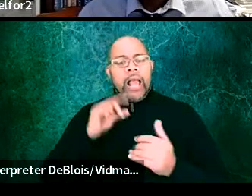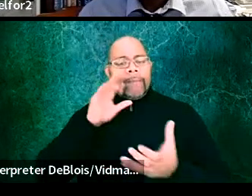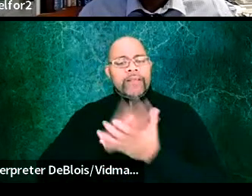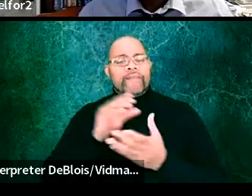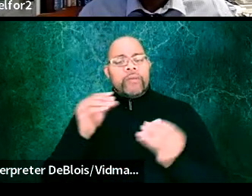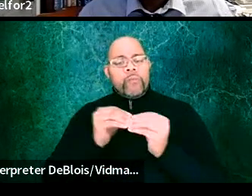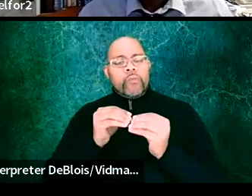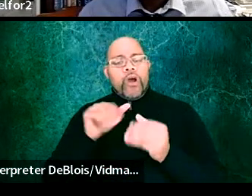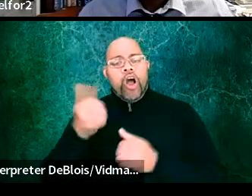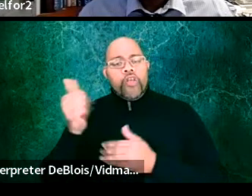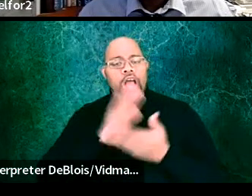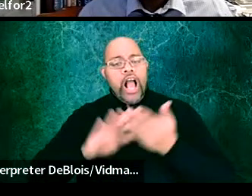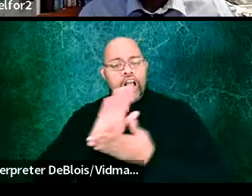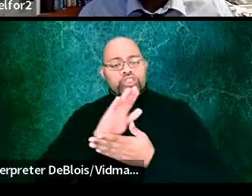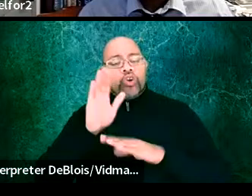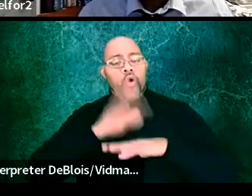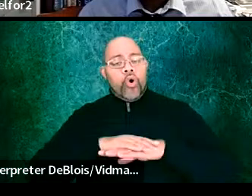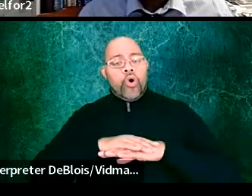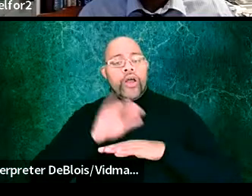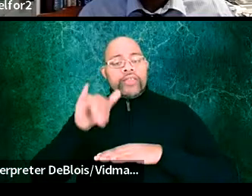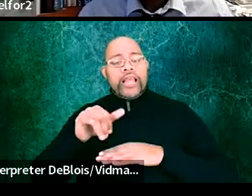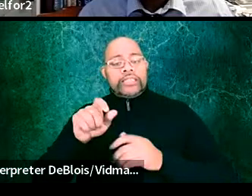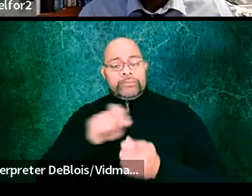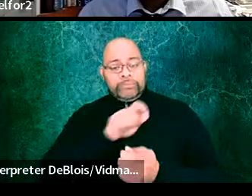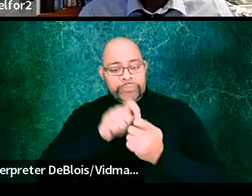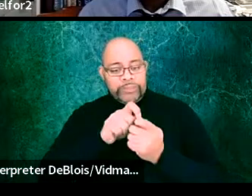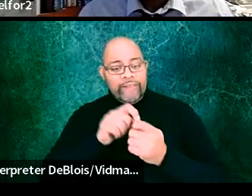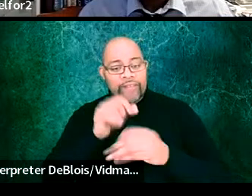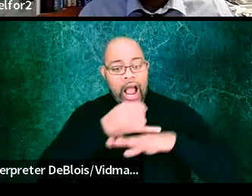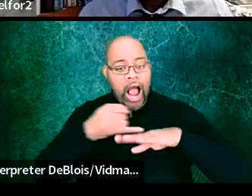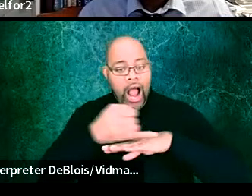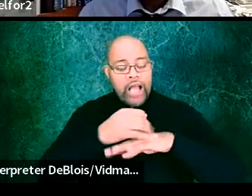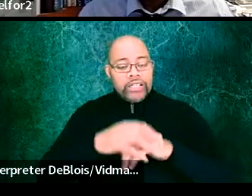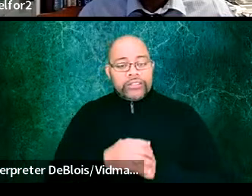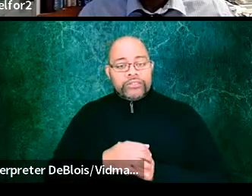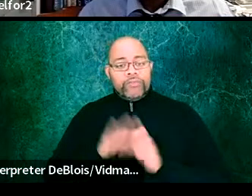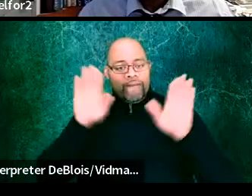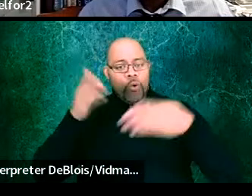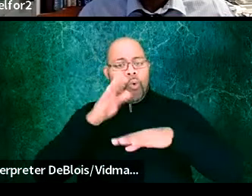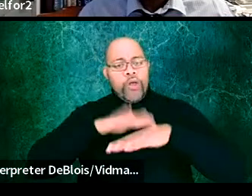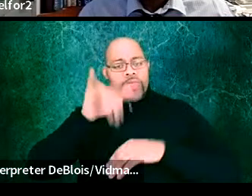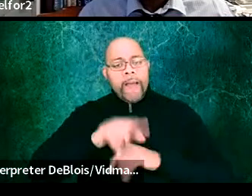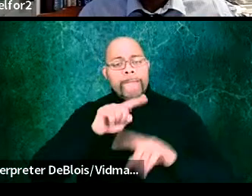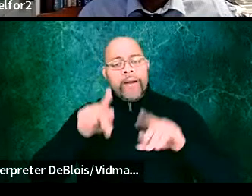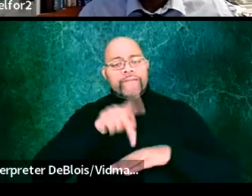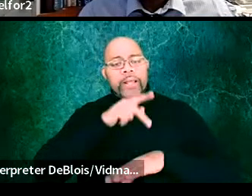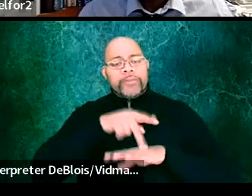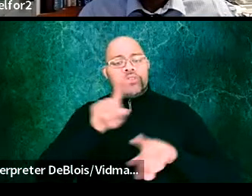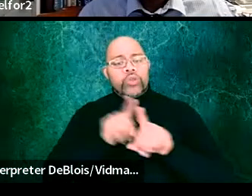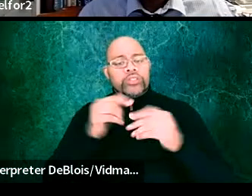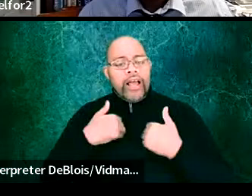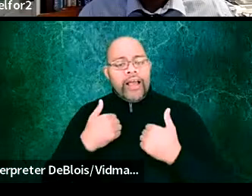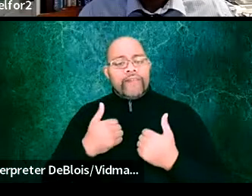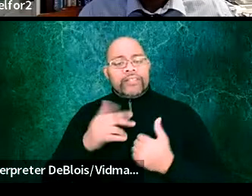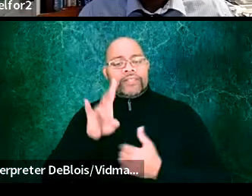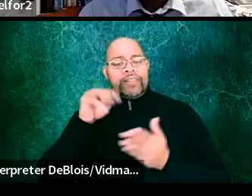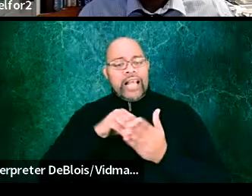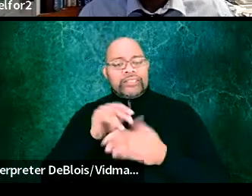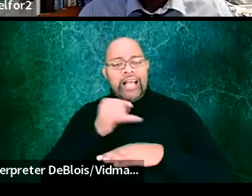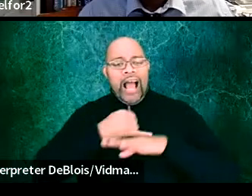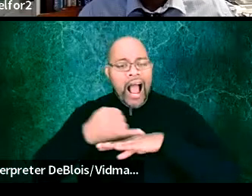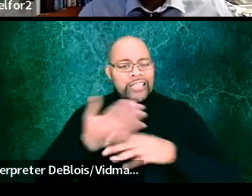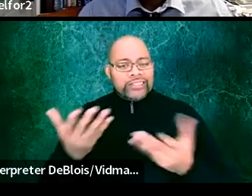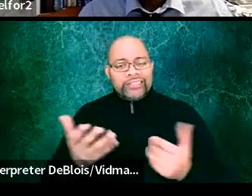more of the other colleges on that specific island also focus on that, but the Philippines also has like 7,000